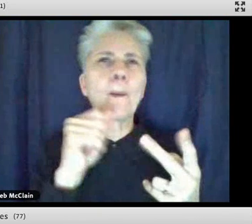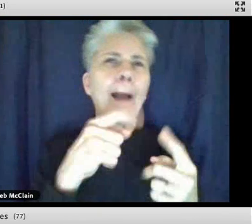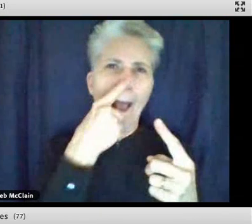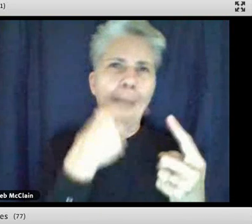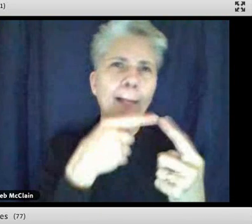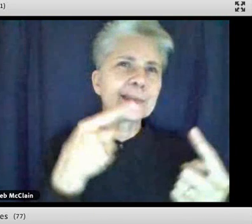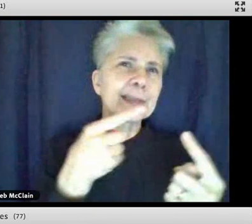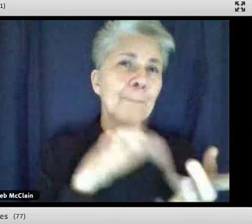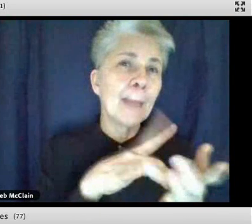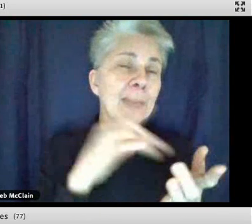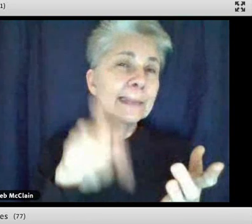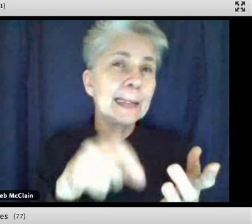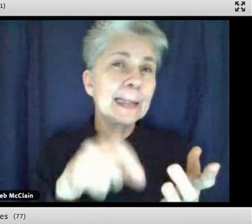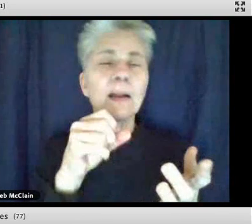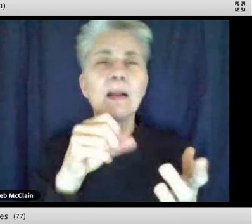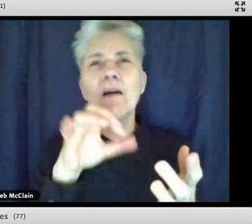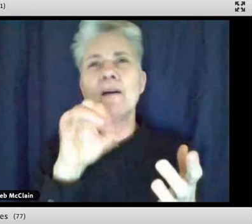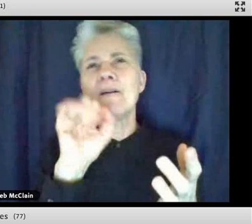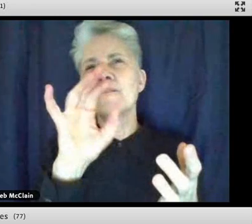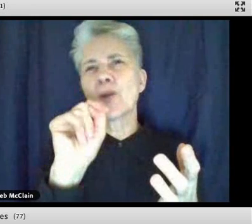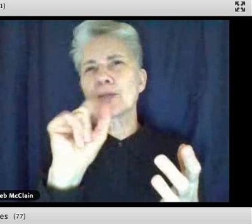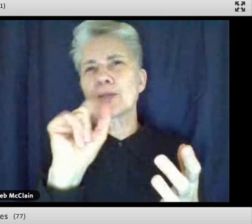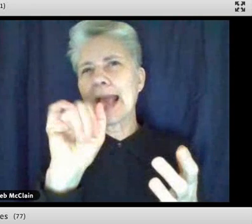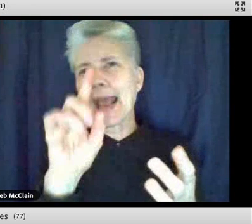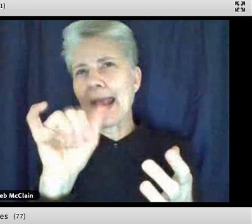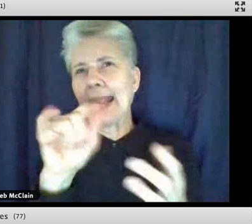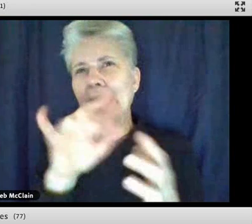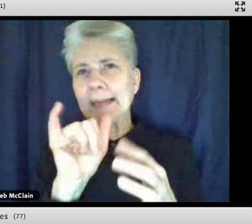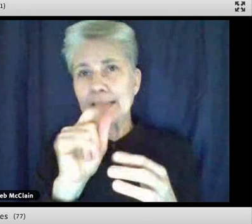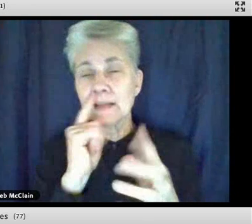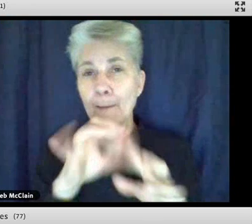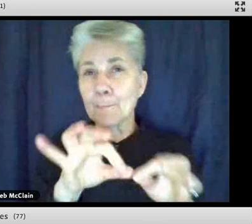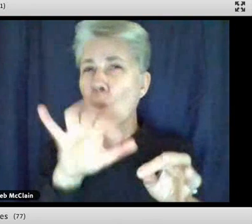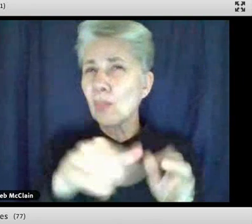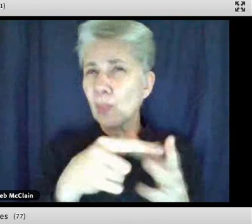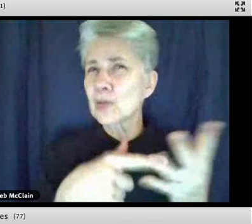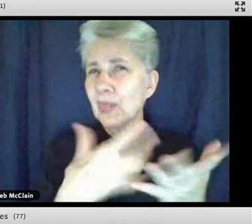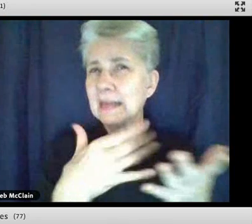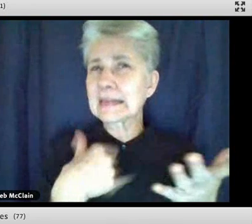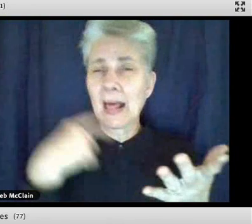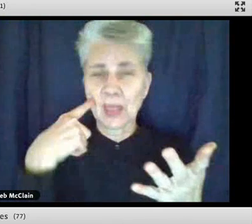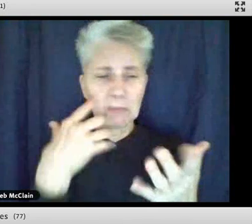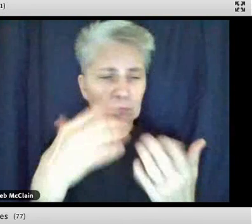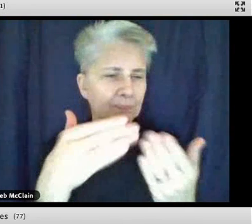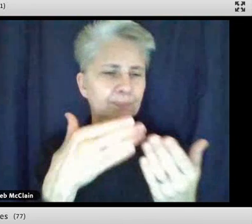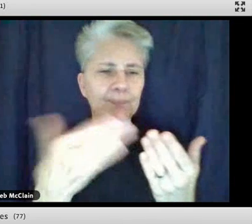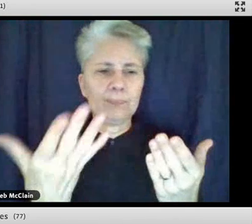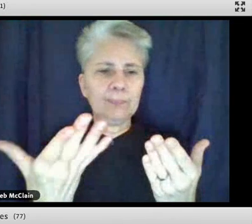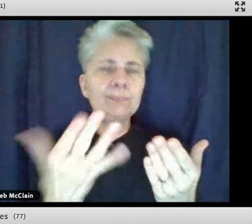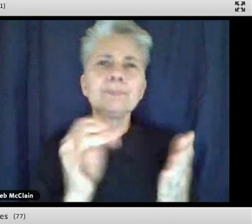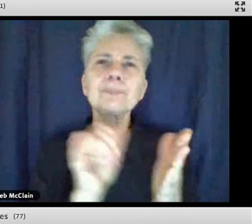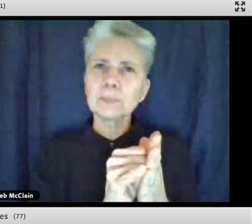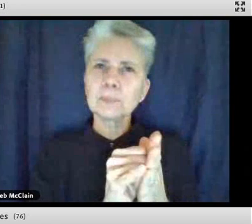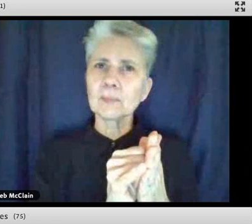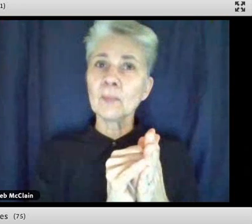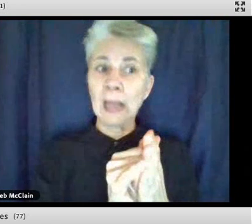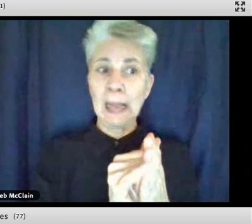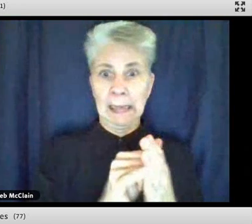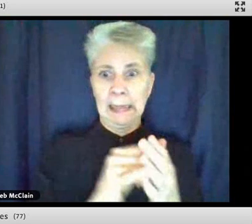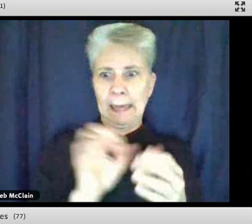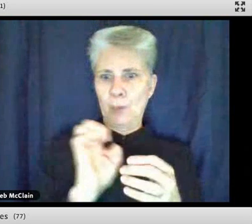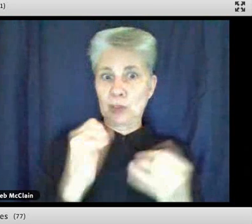allergy medicine. First aid kits are always important. And again, these are things I think, regardless. I mean, it's a crisis now, and so